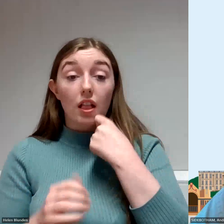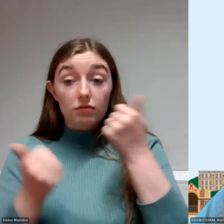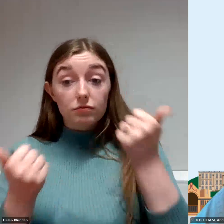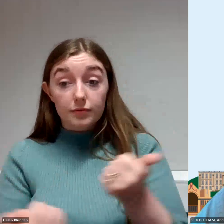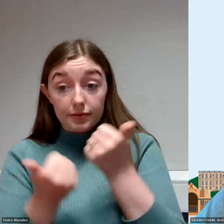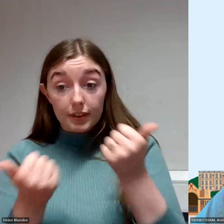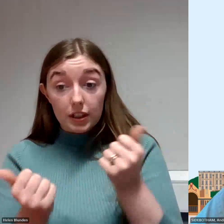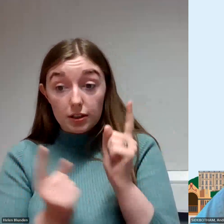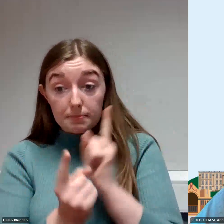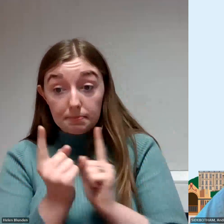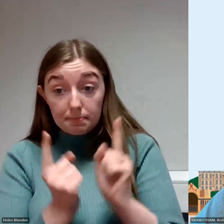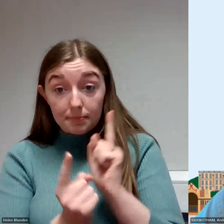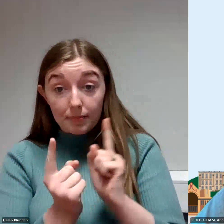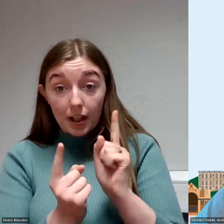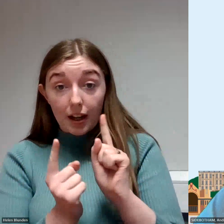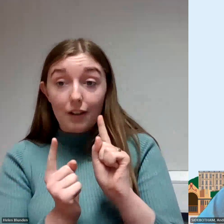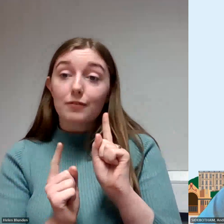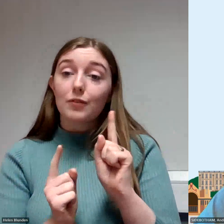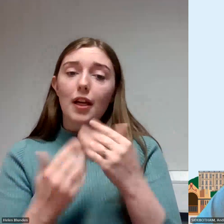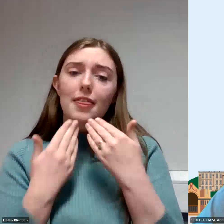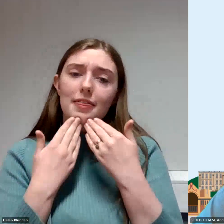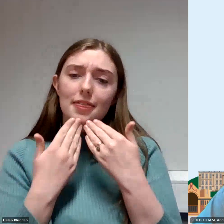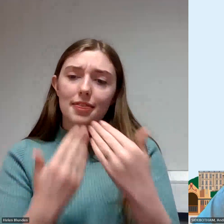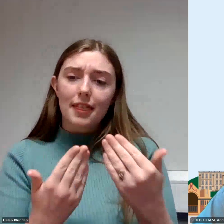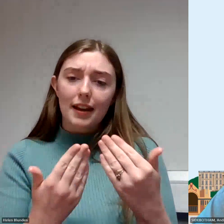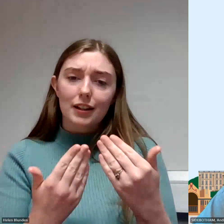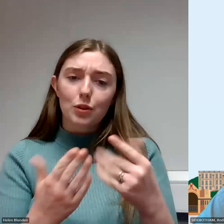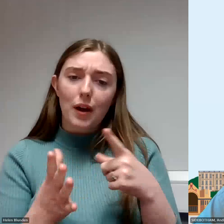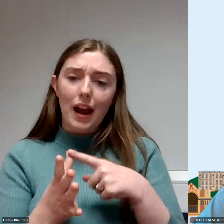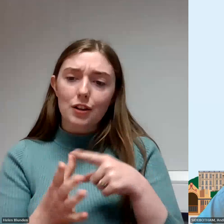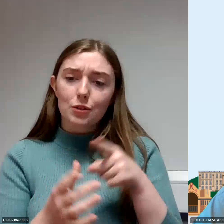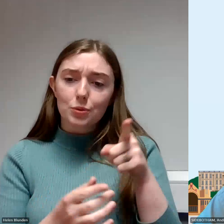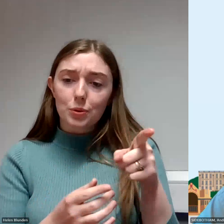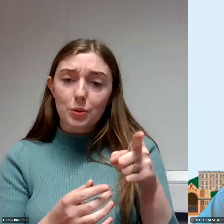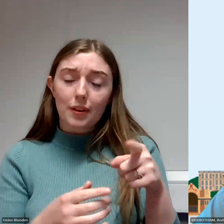all, thank you very much to Andrew Side, both of them. That was really